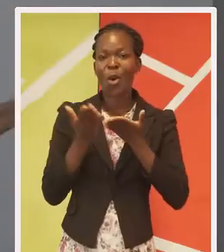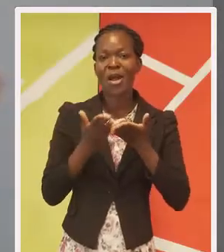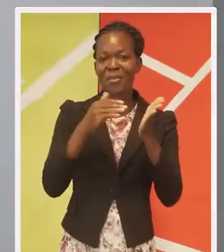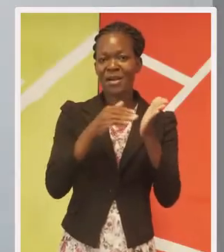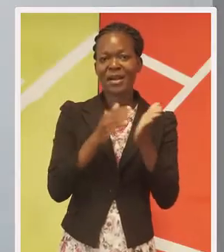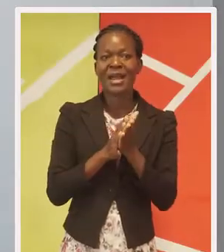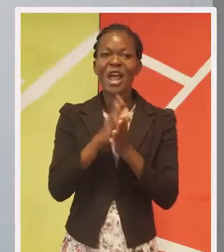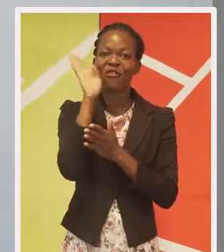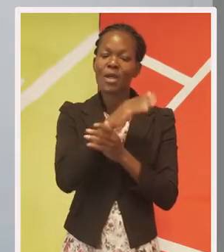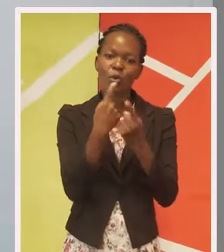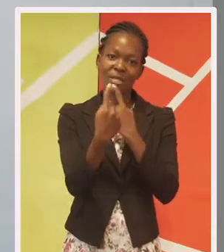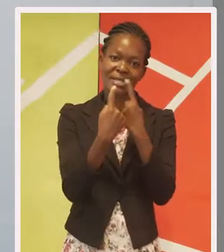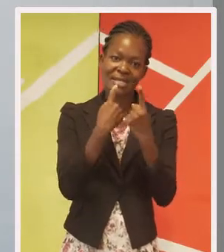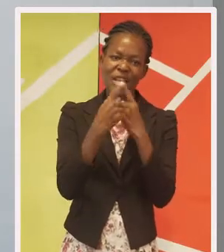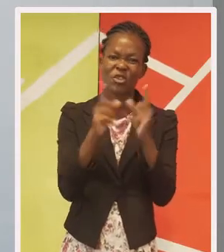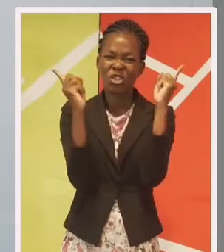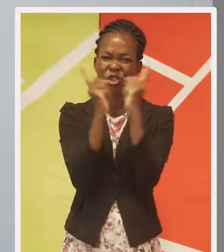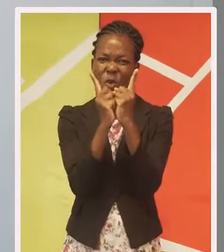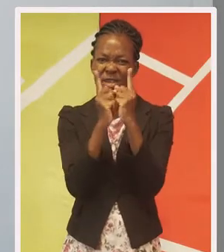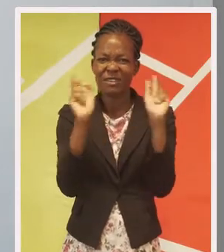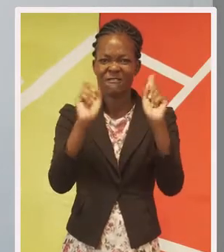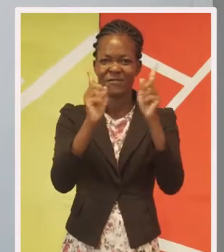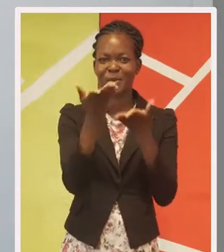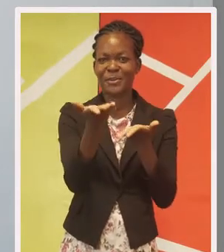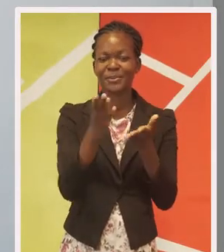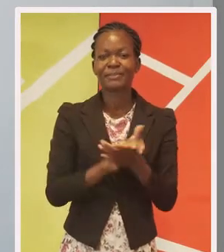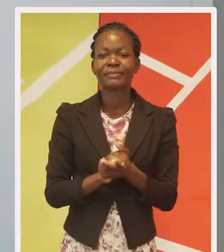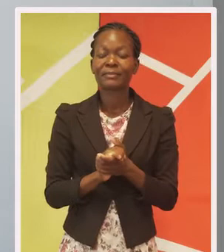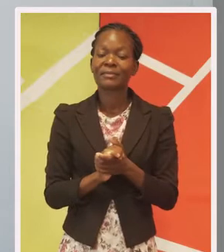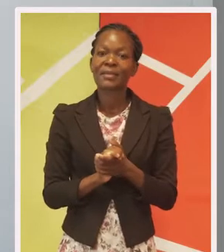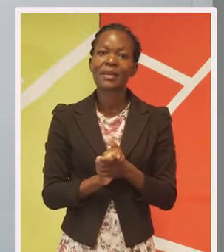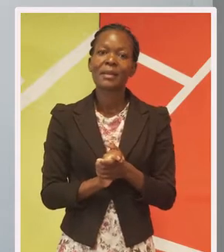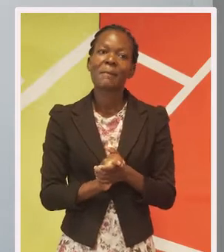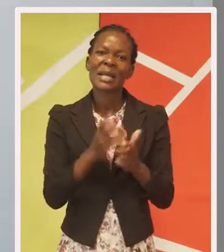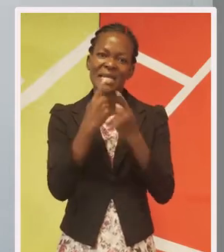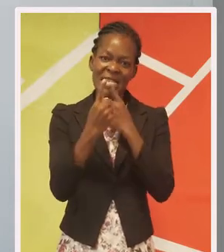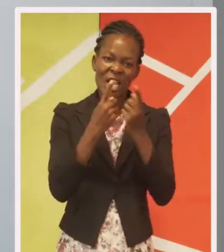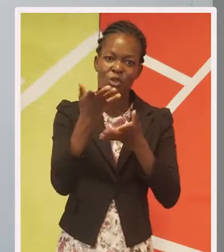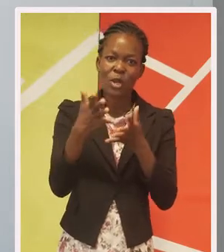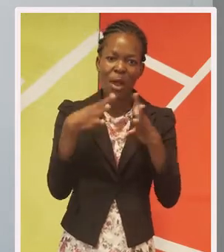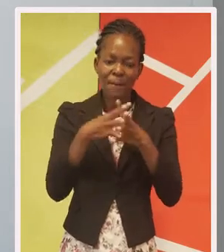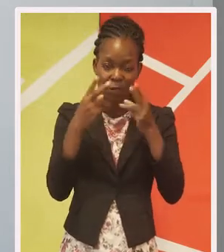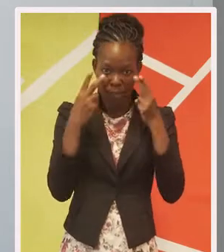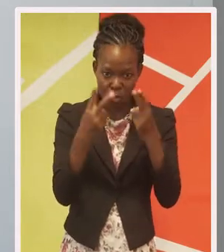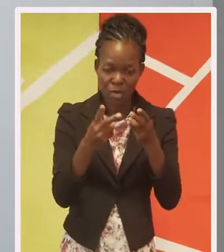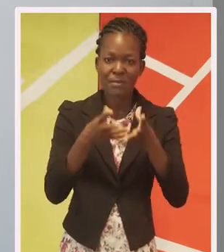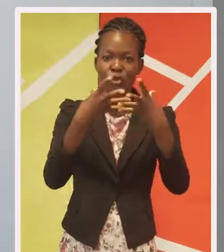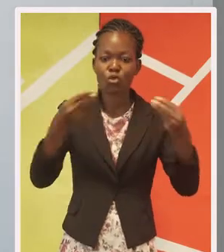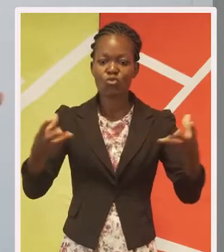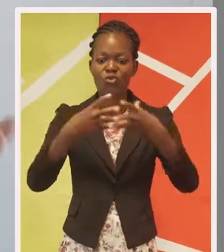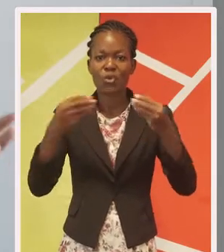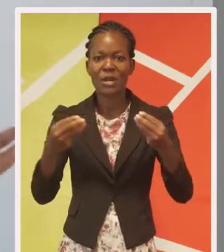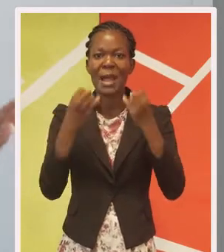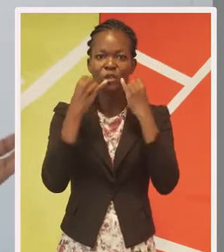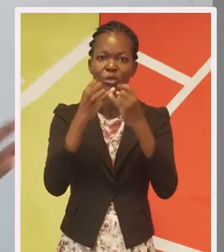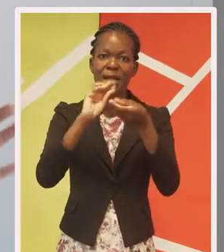Welcome back to the final episode of this very short series. In this last episode, we'll be looking at alternatives to the